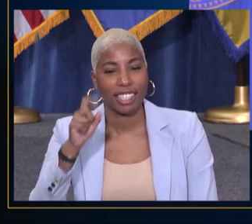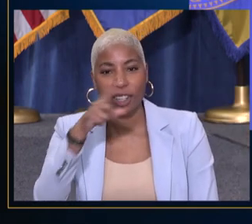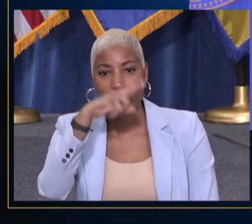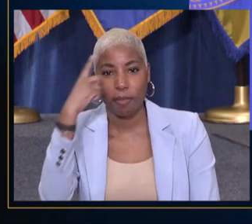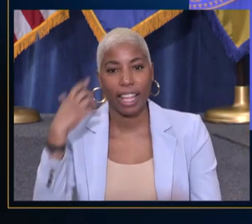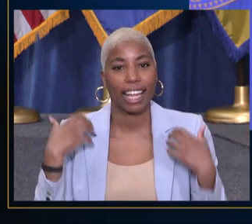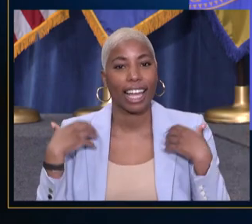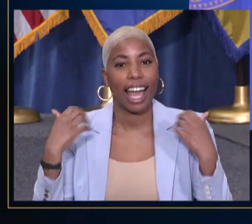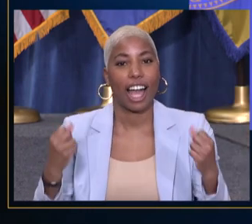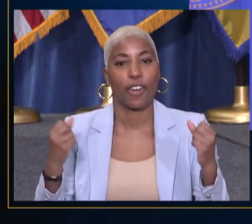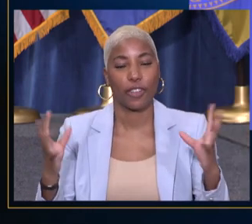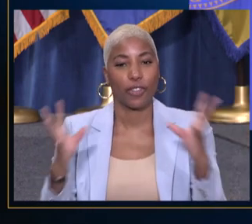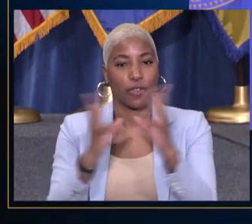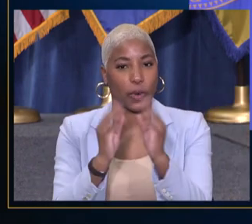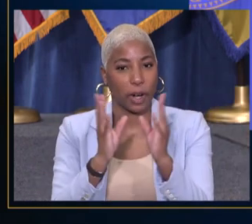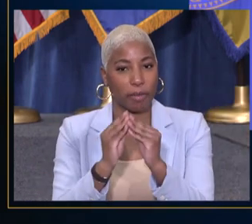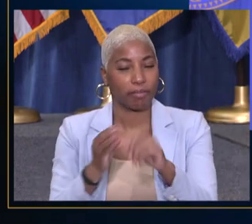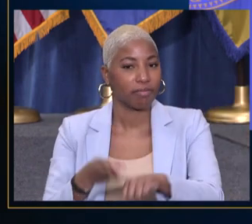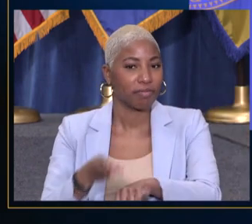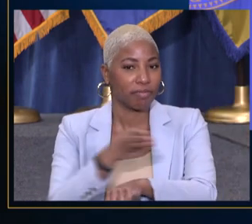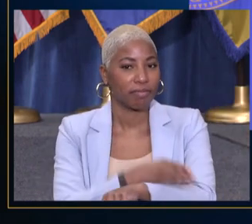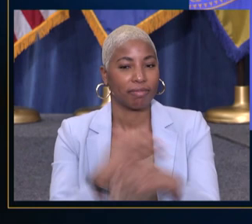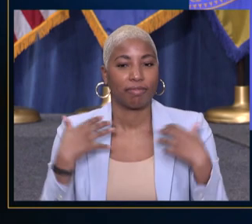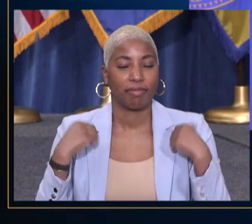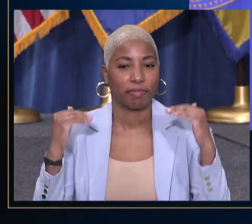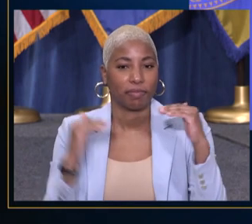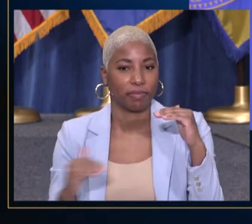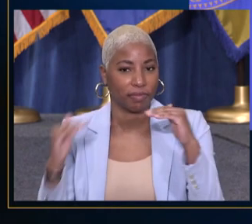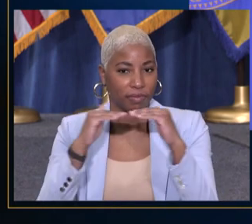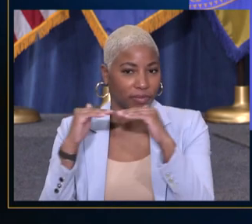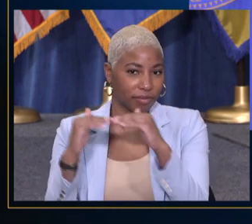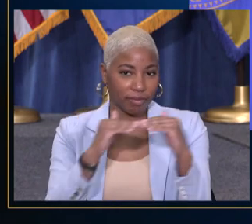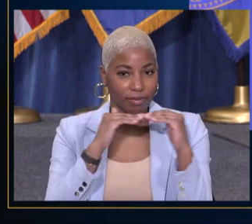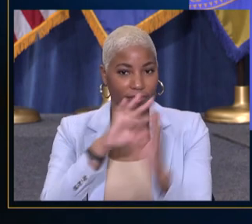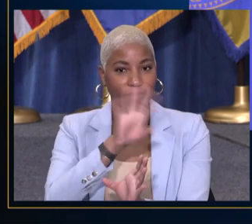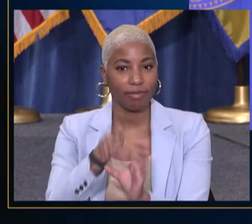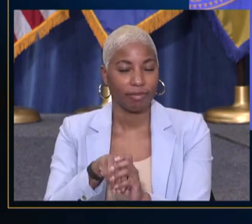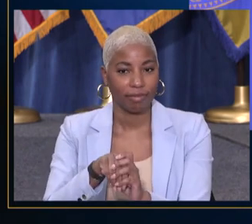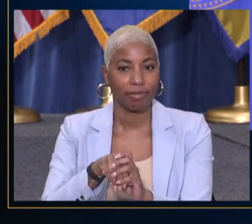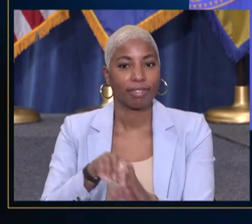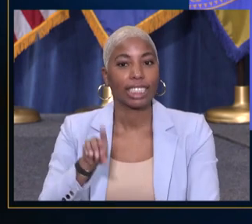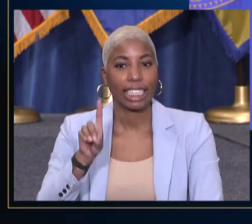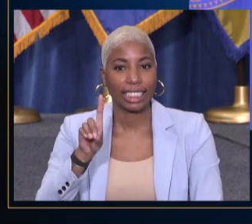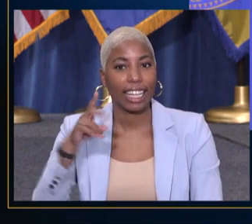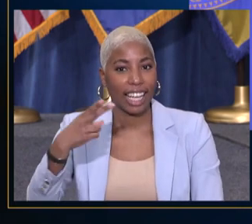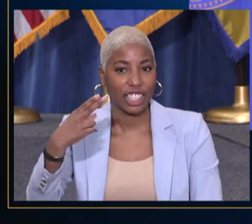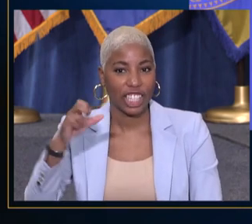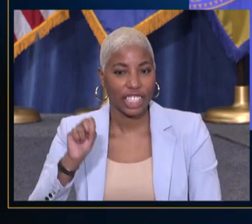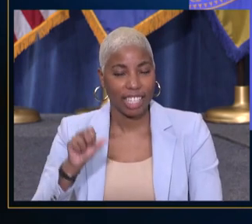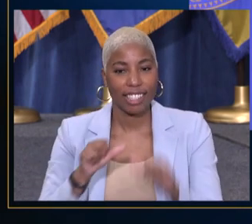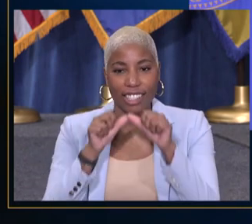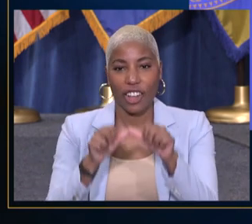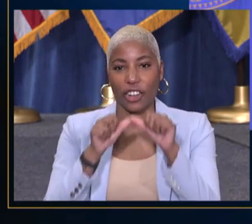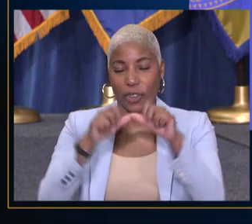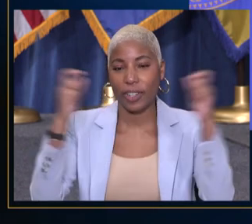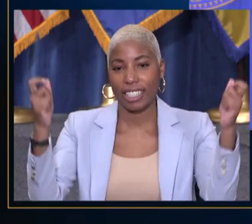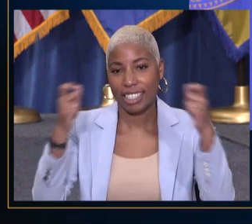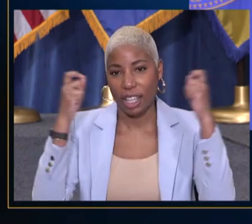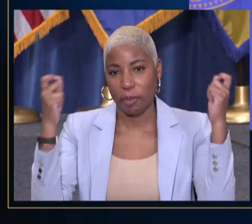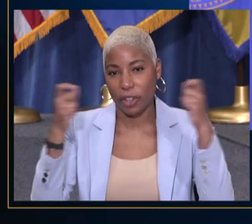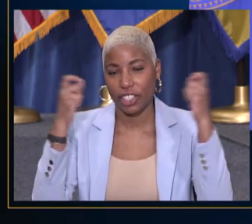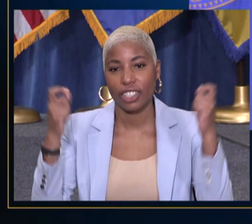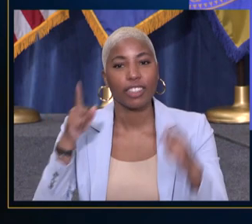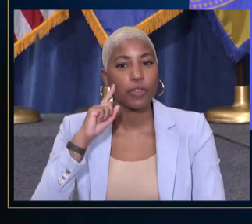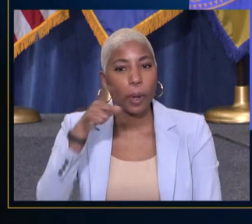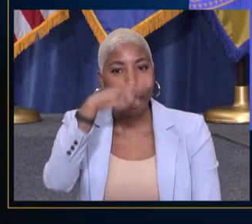Black Health Forum, Improving Health Equity, part of the Department of Health and Human Services' ongoing celebration